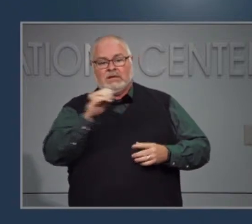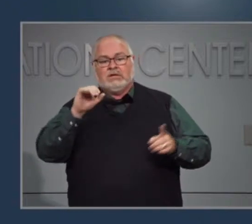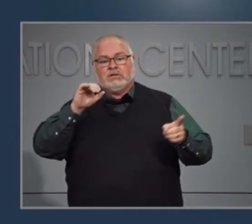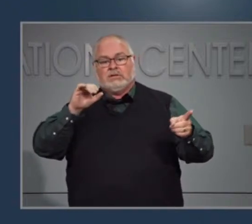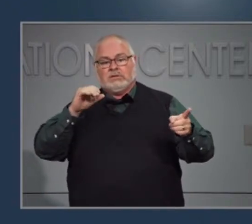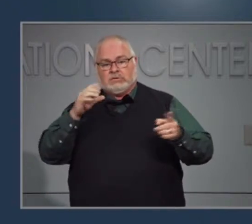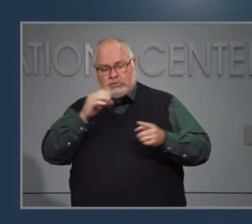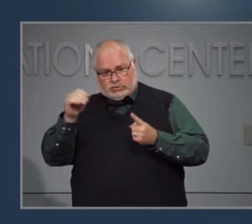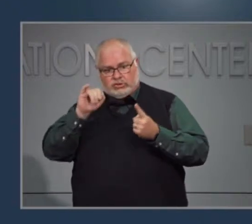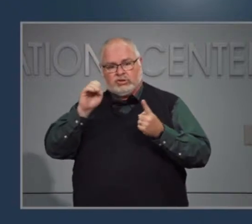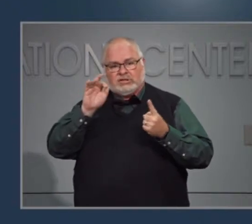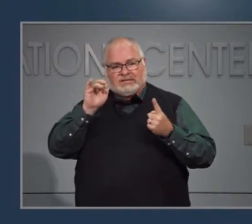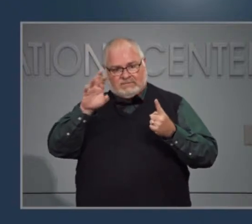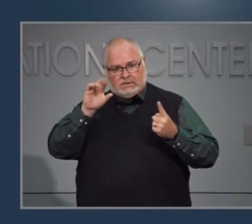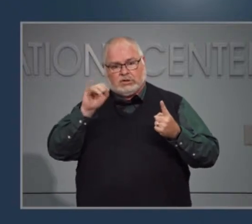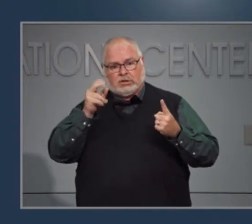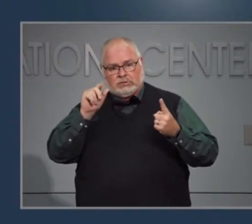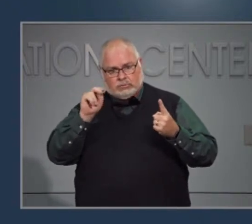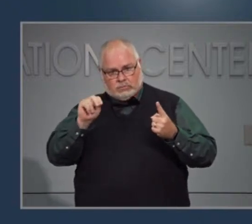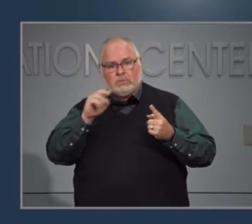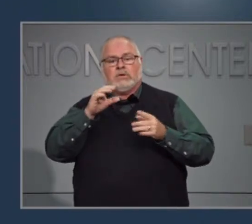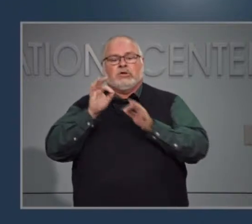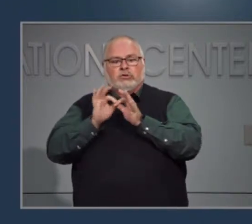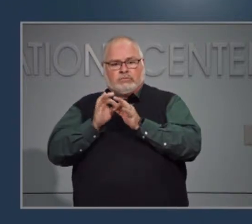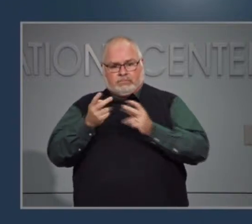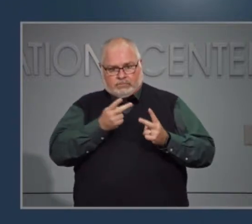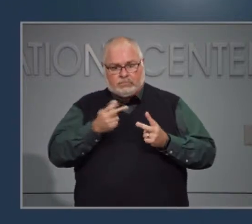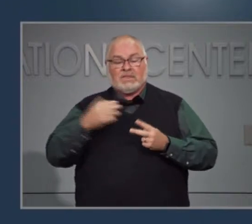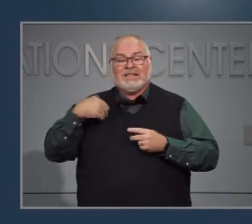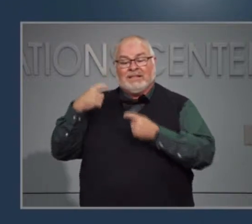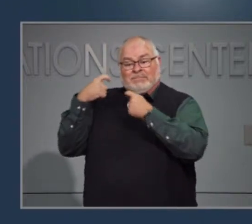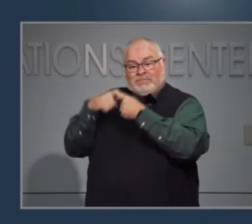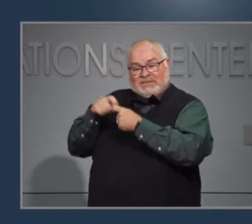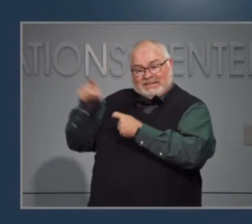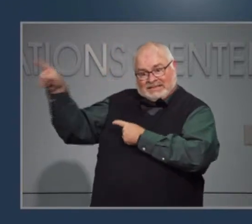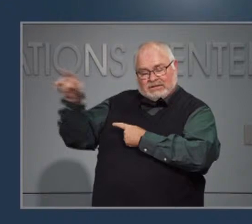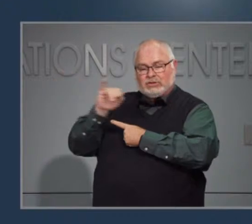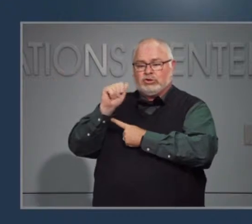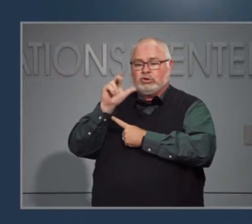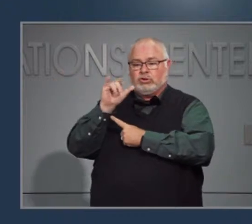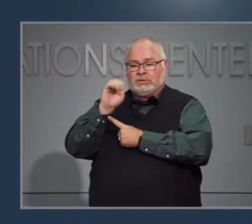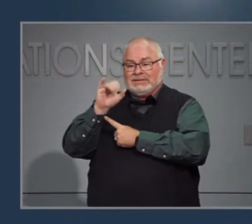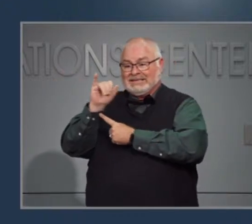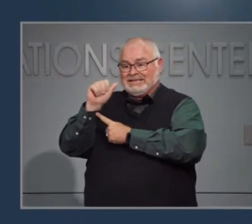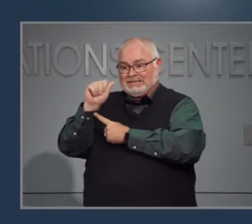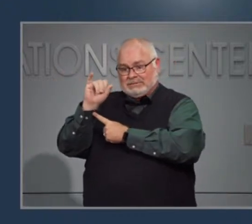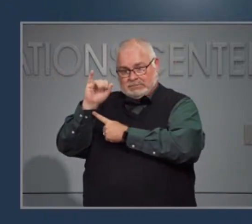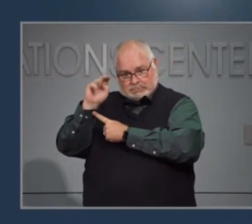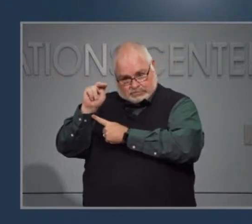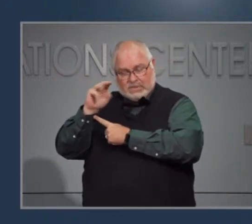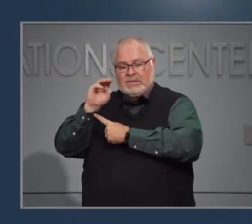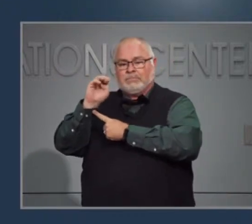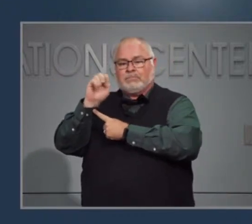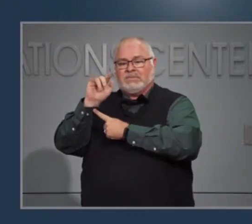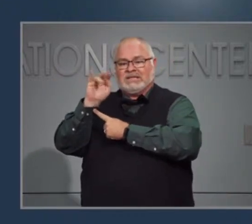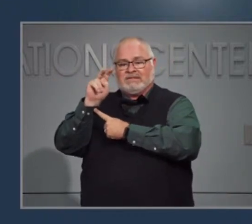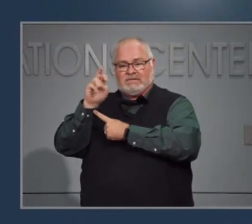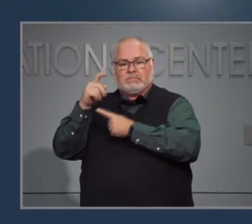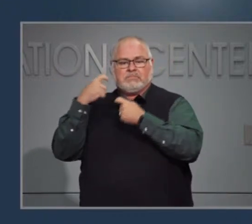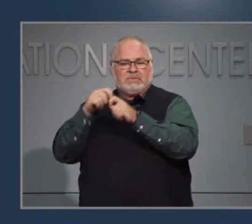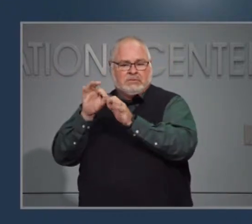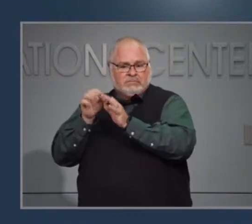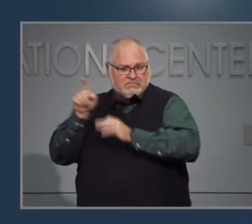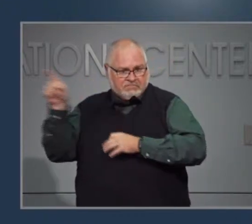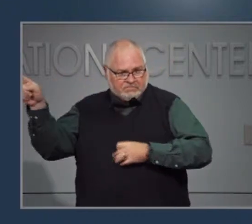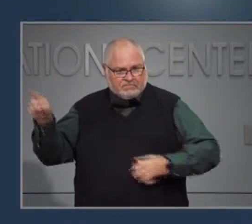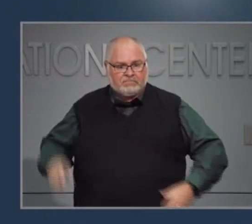interpreters, and Jackie and Jasmine Matevier are our Spanish translators. First, I'll start with a rundown of the numbers. As of this morning,